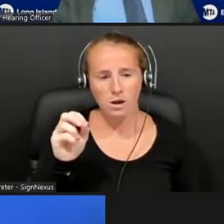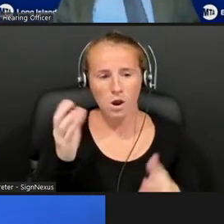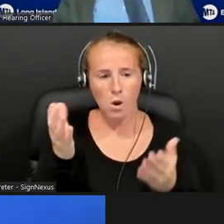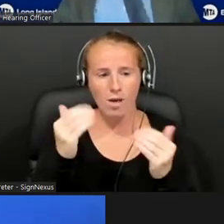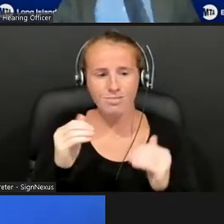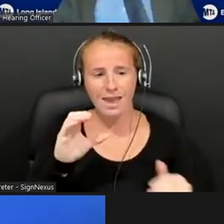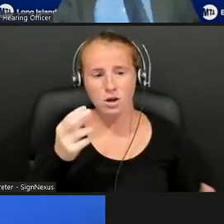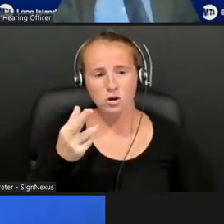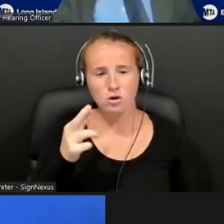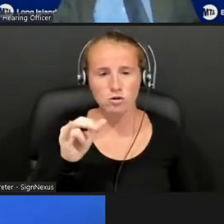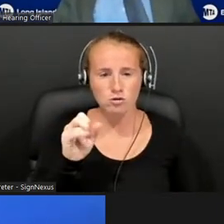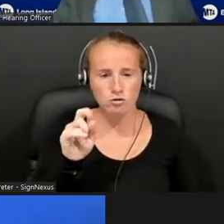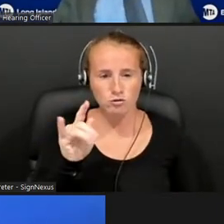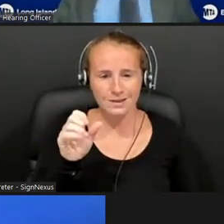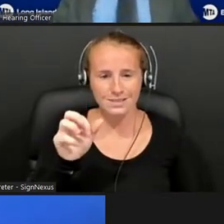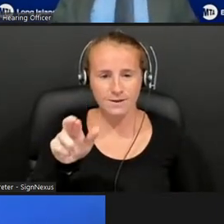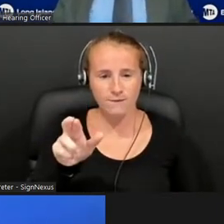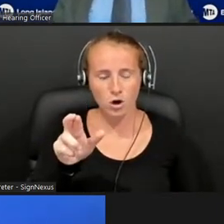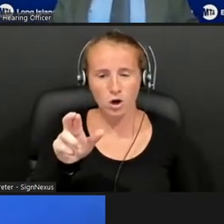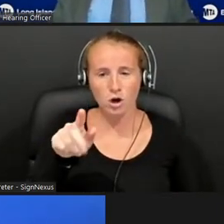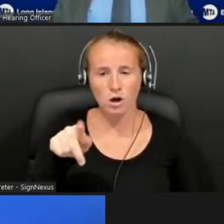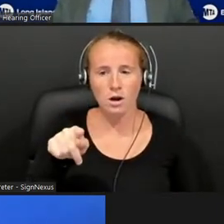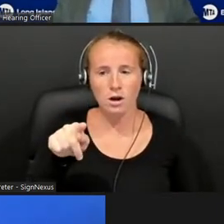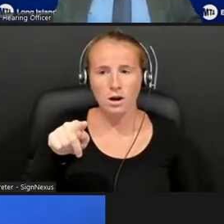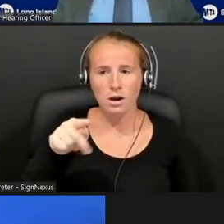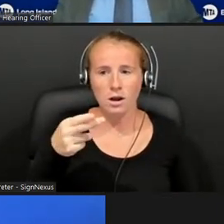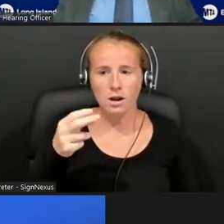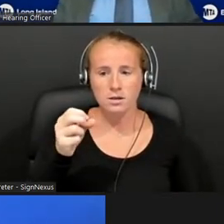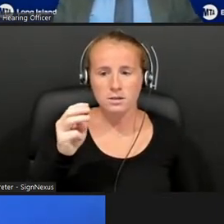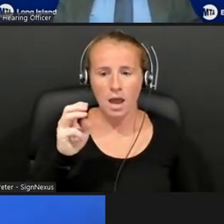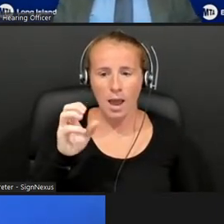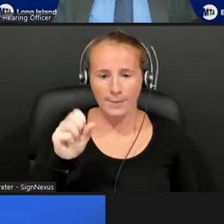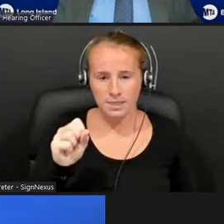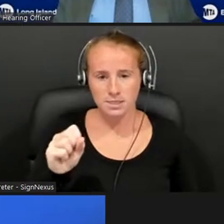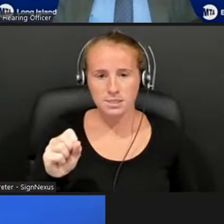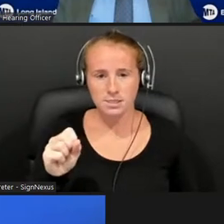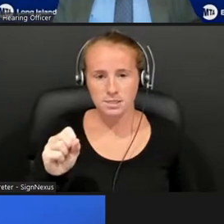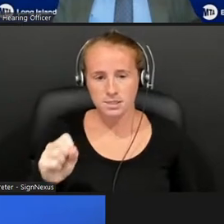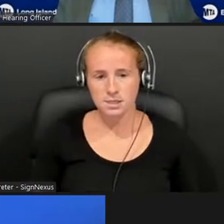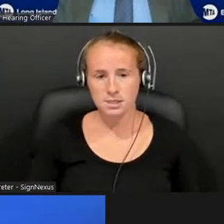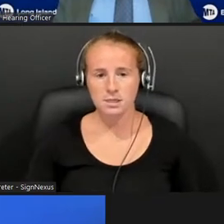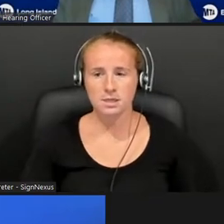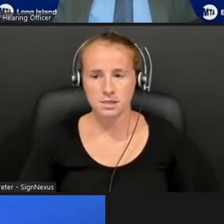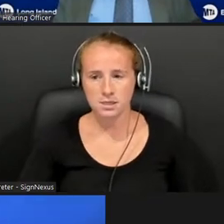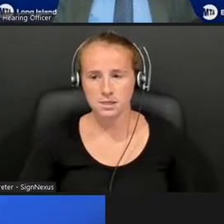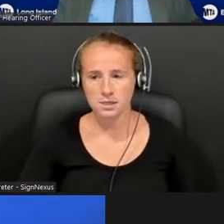our next speaker is Christopher Thomas followed by Donald Alberti